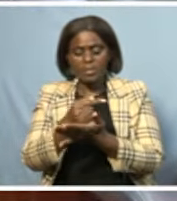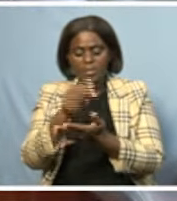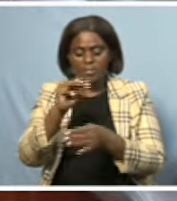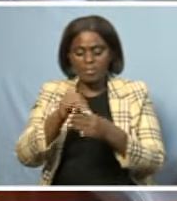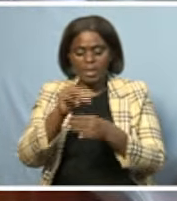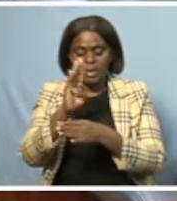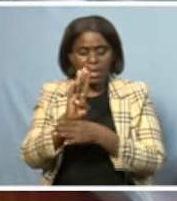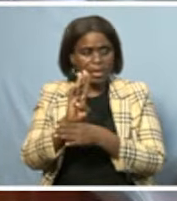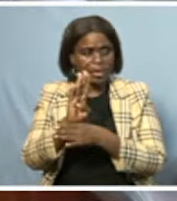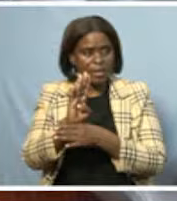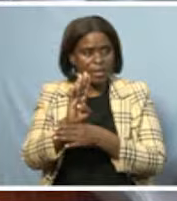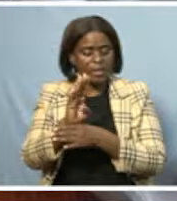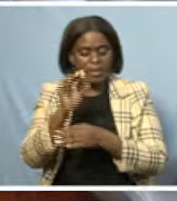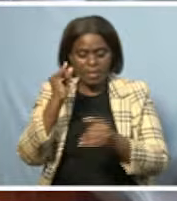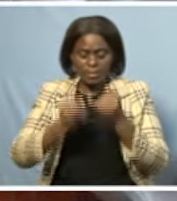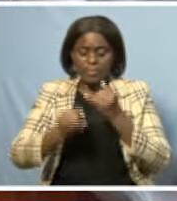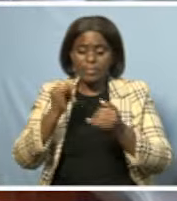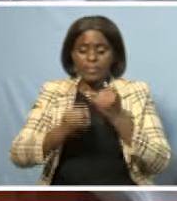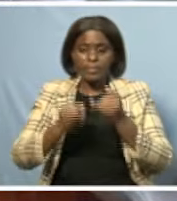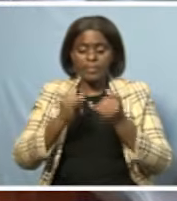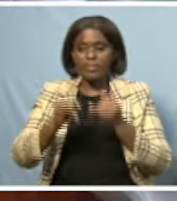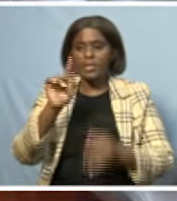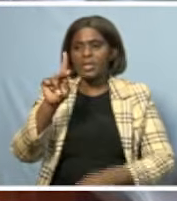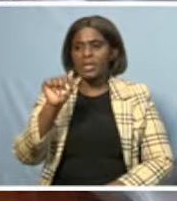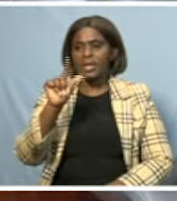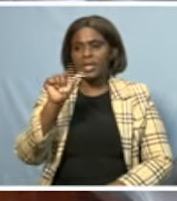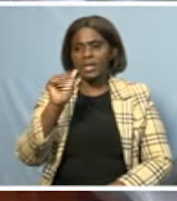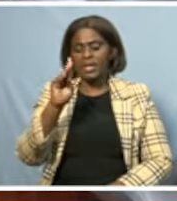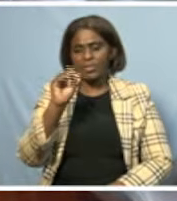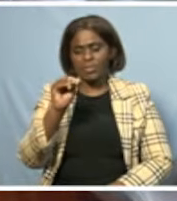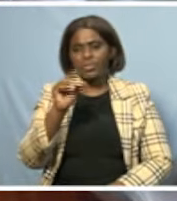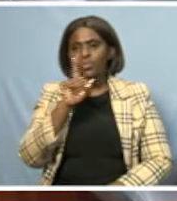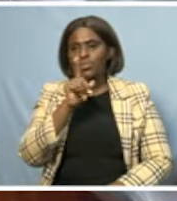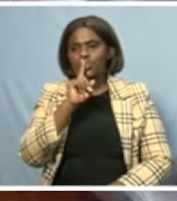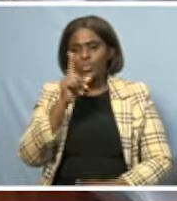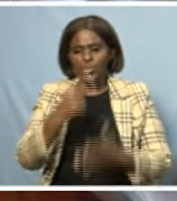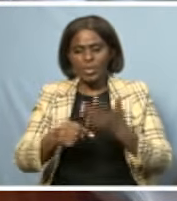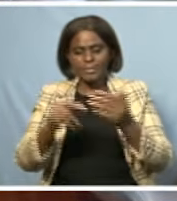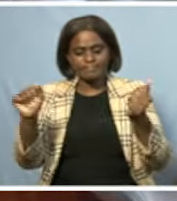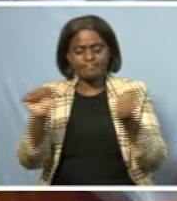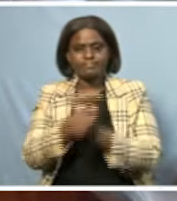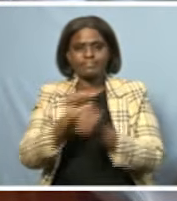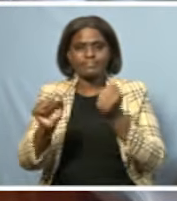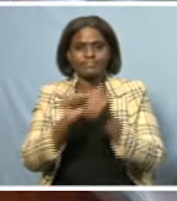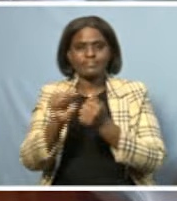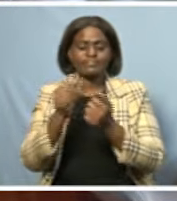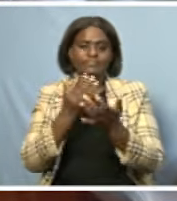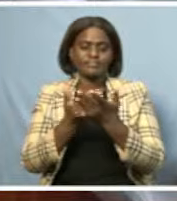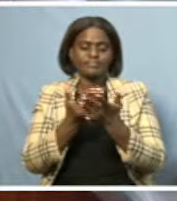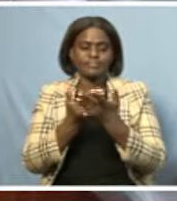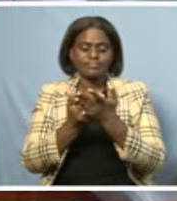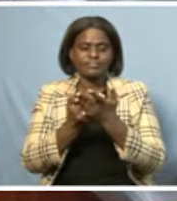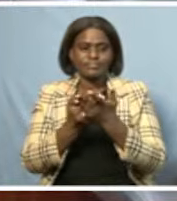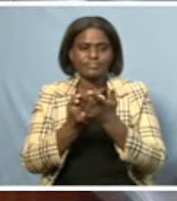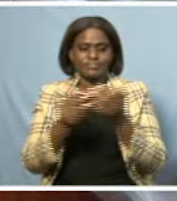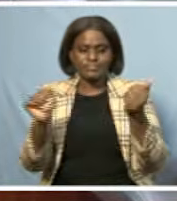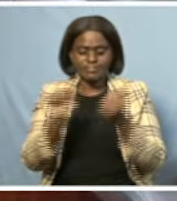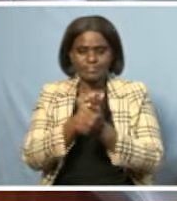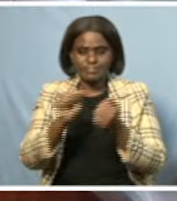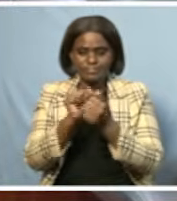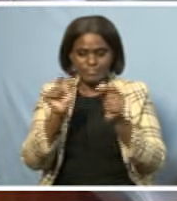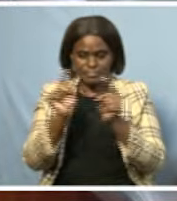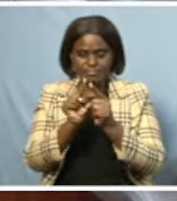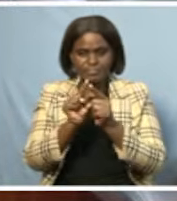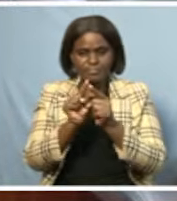Mbabala, and finally, Kalabo. Yeah, what is a disaster? I think disasters are